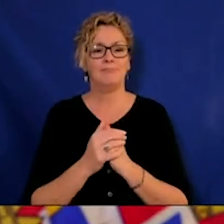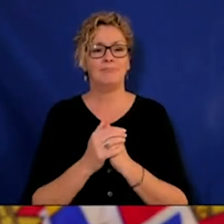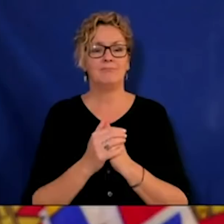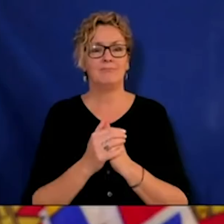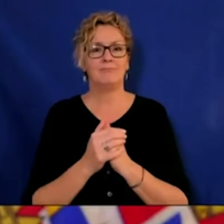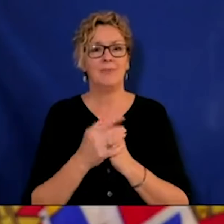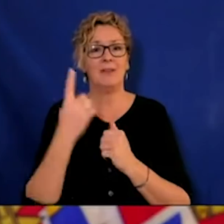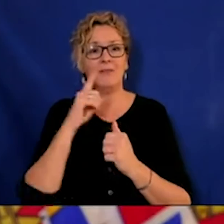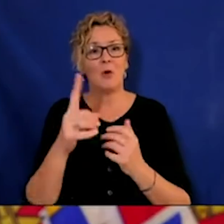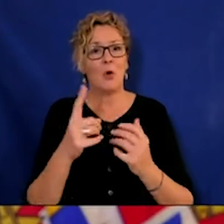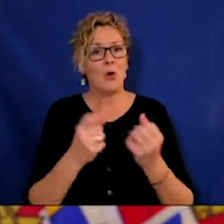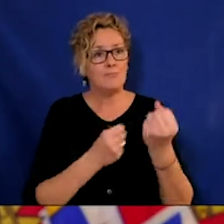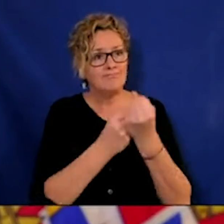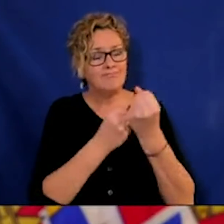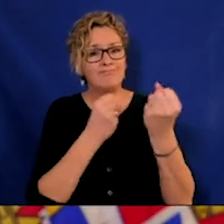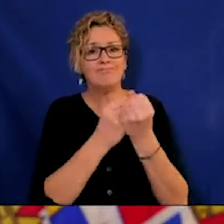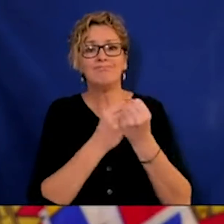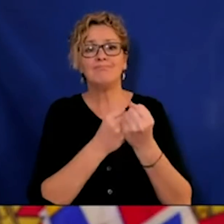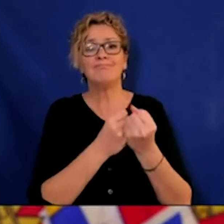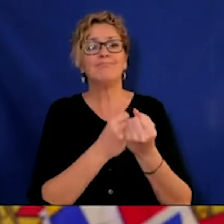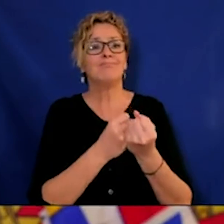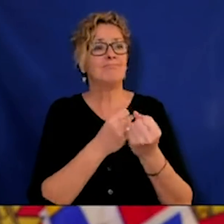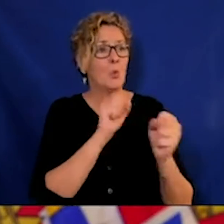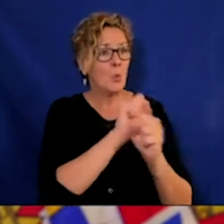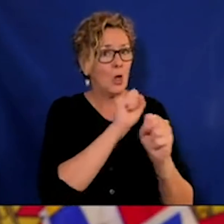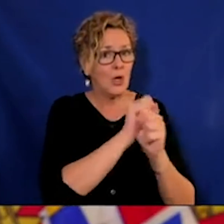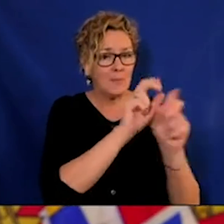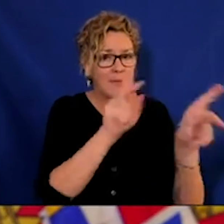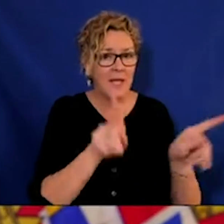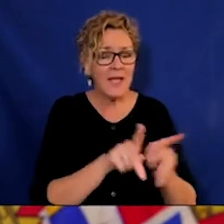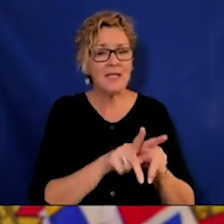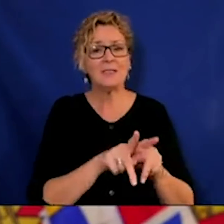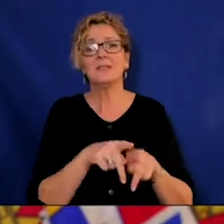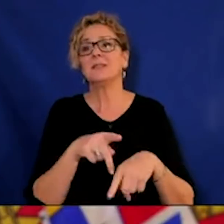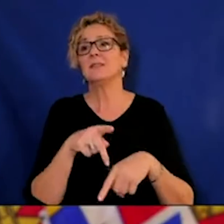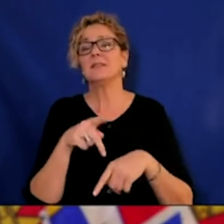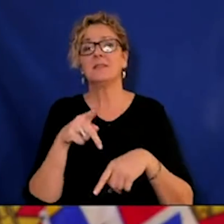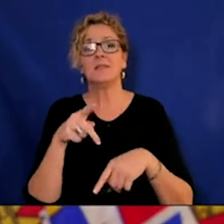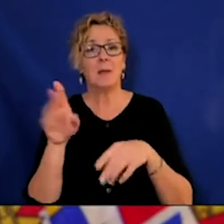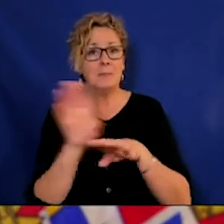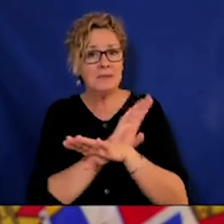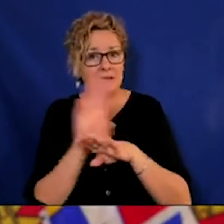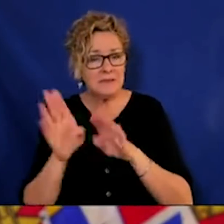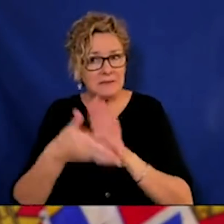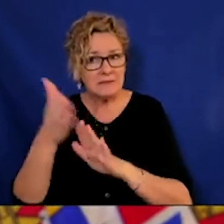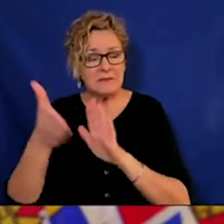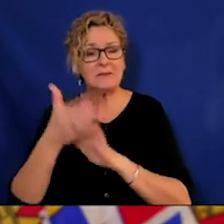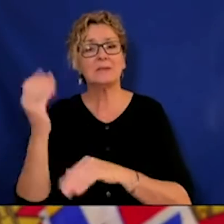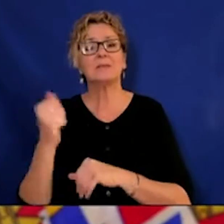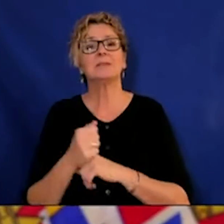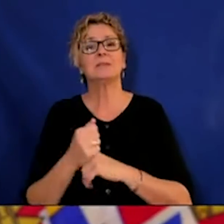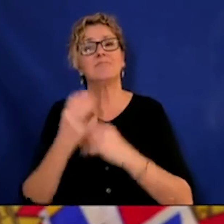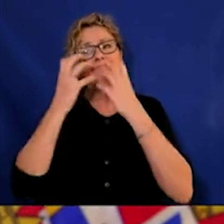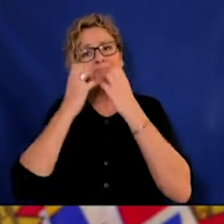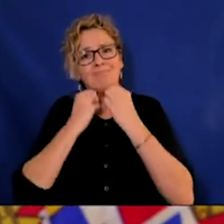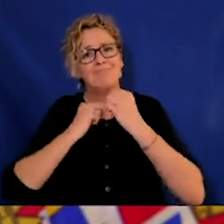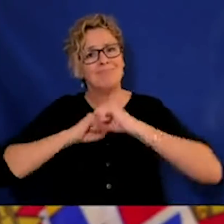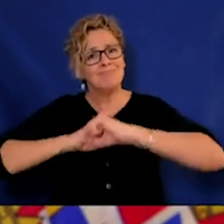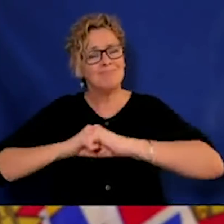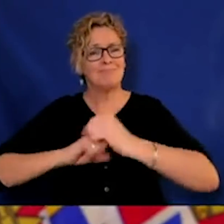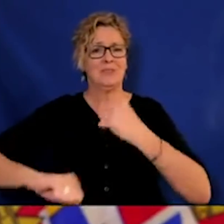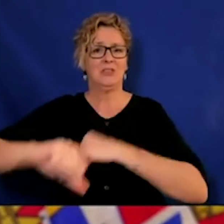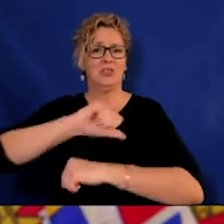in our loved ones, in our workplaces, until vaccines are available for all of us. Most importantly,